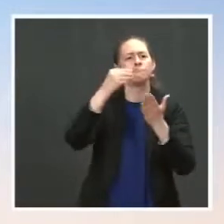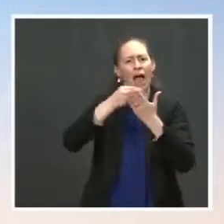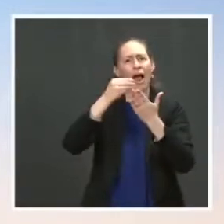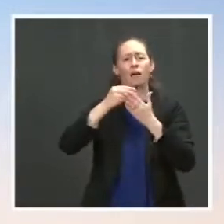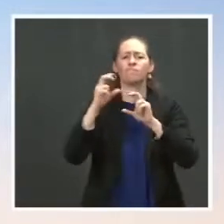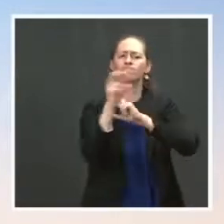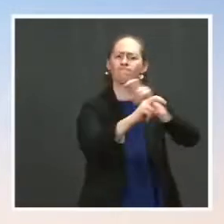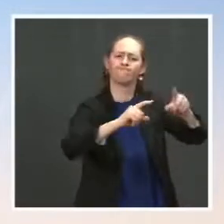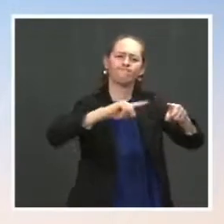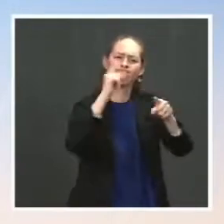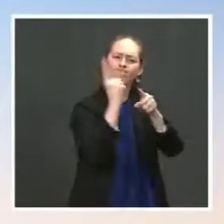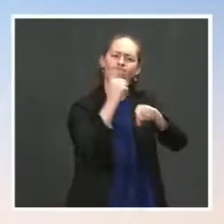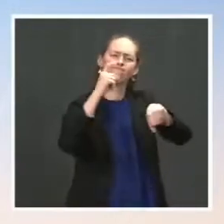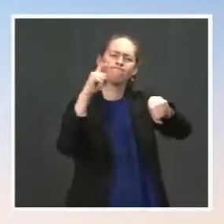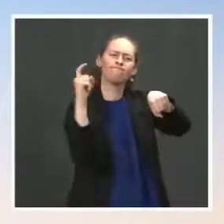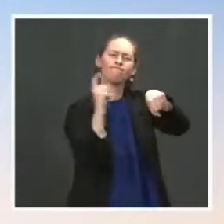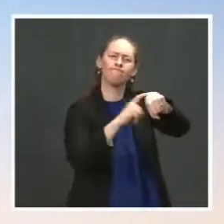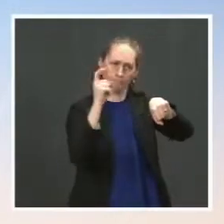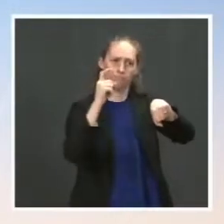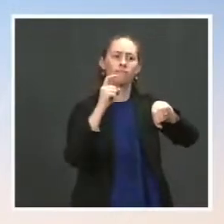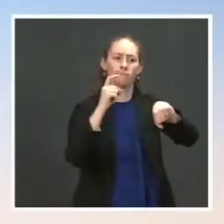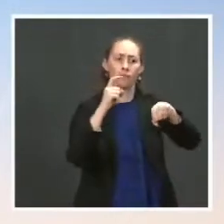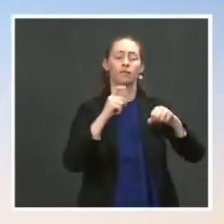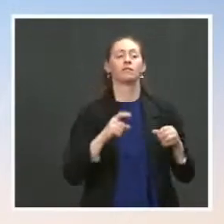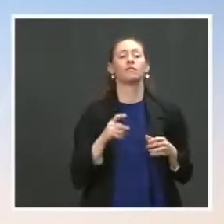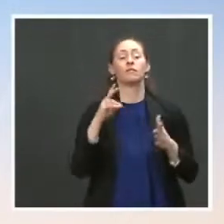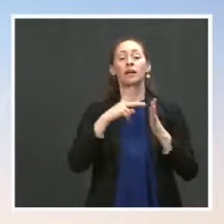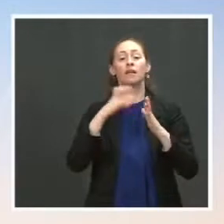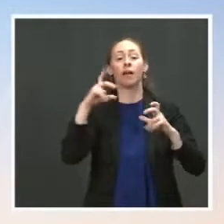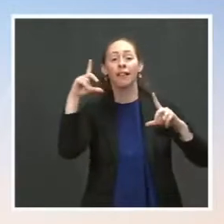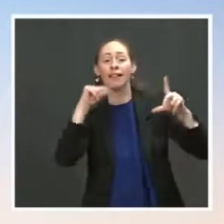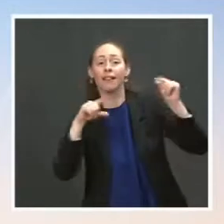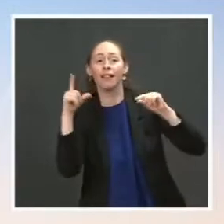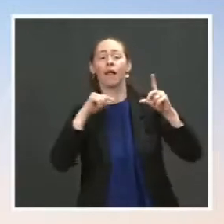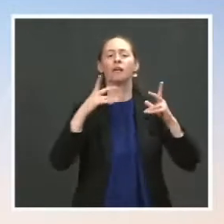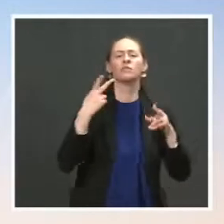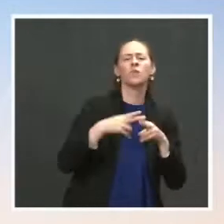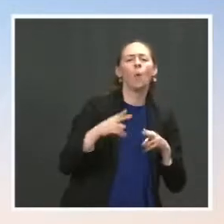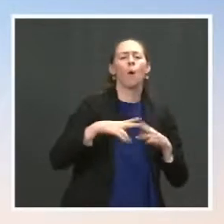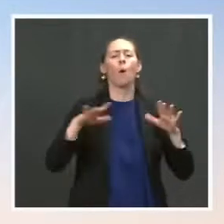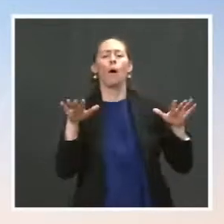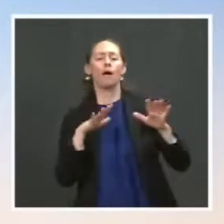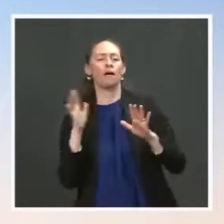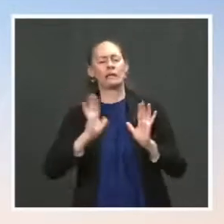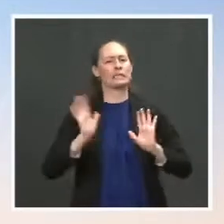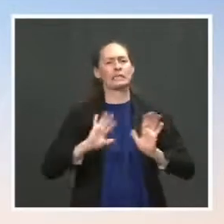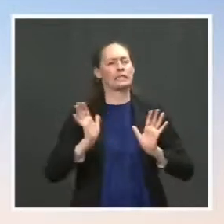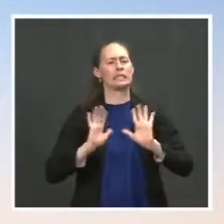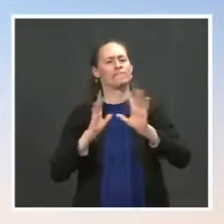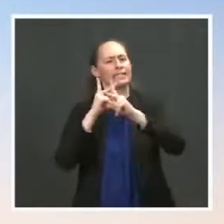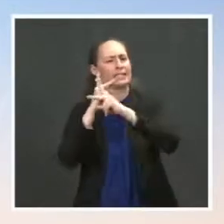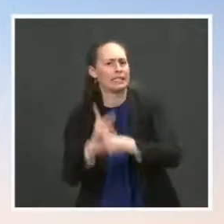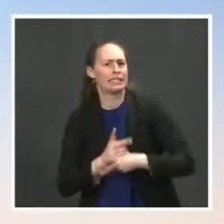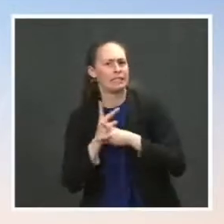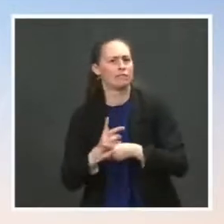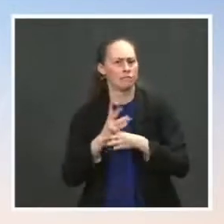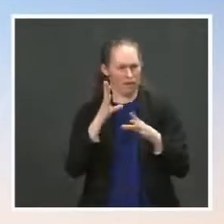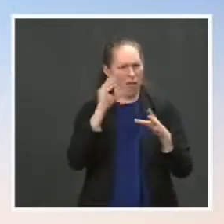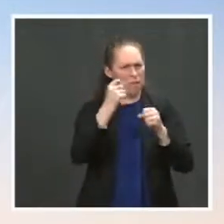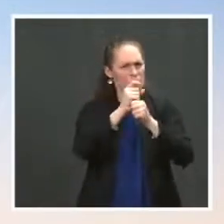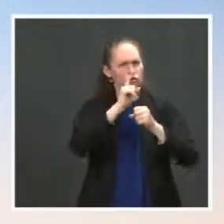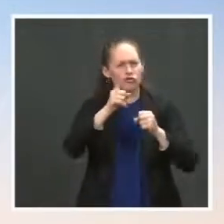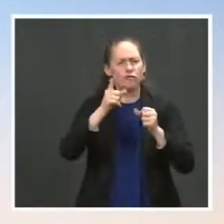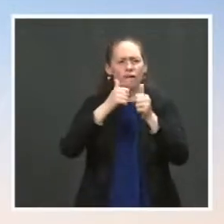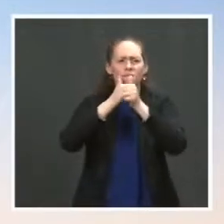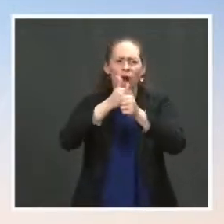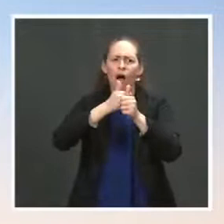cutting any corners on things that are fundamental policy goals and legal requirements, like, you know, environmental standards, you know, provided we can do it without cutting corners, I